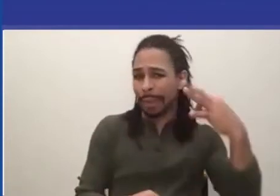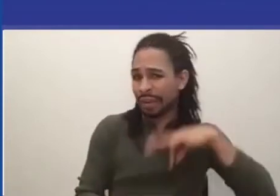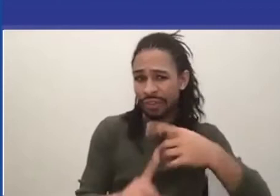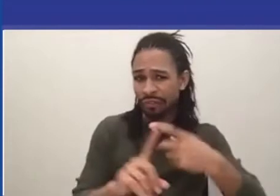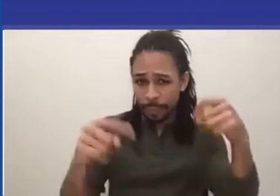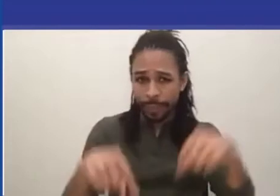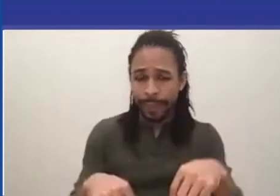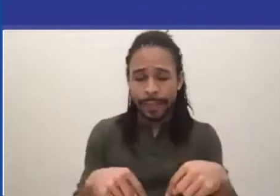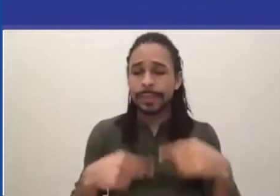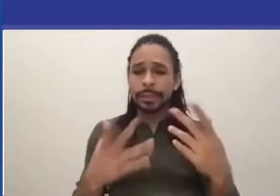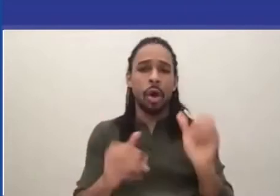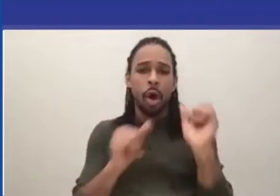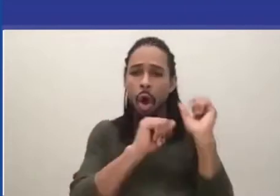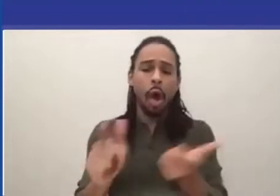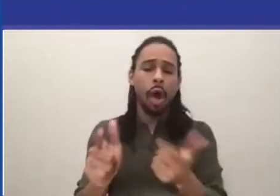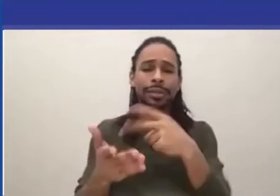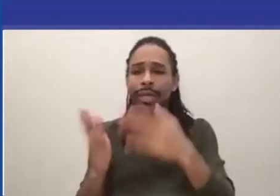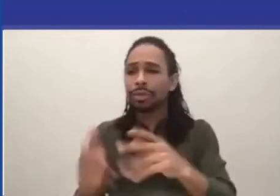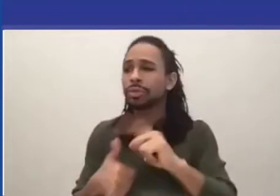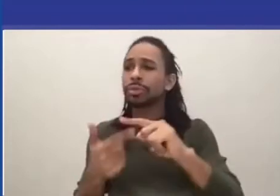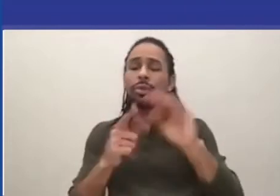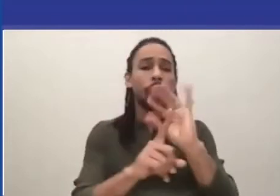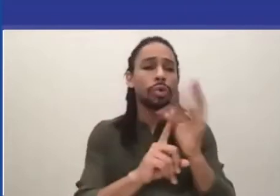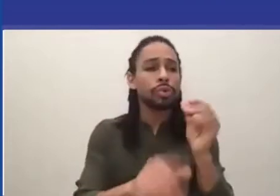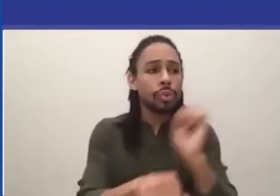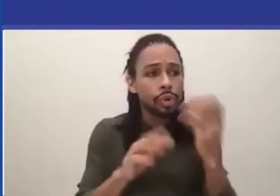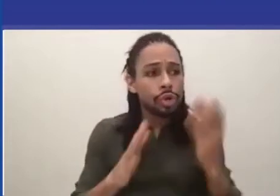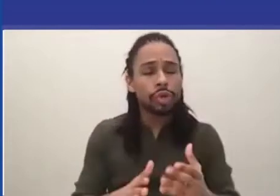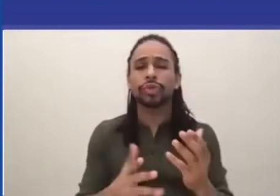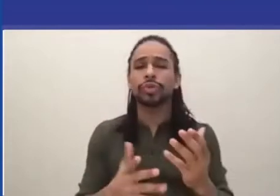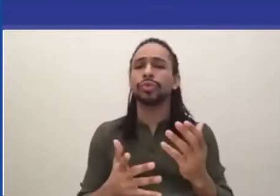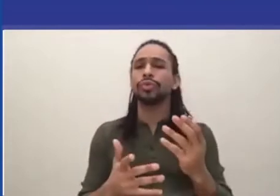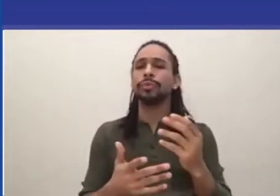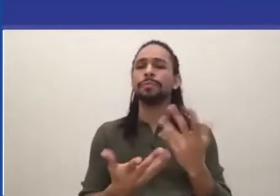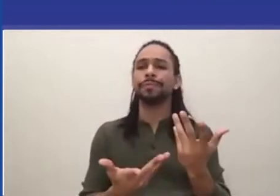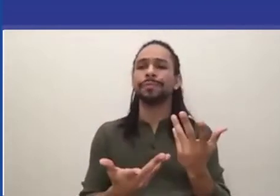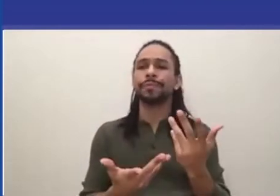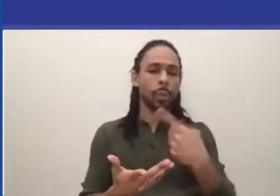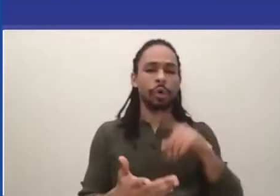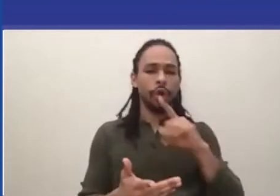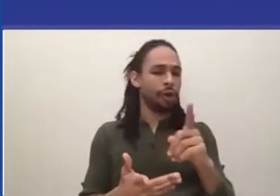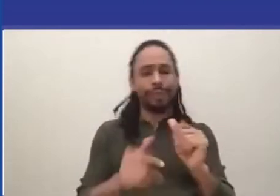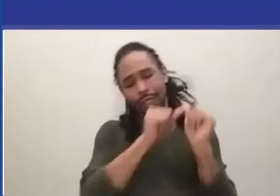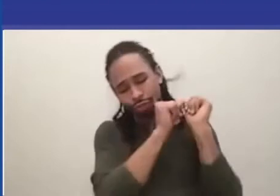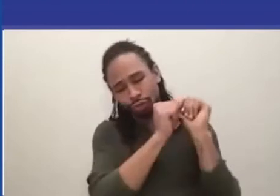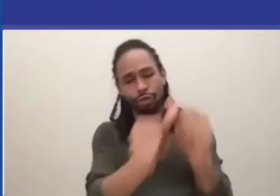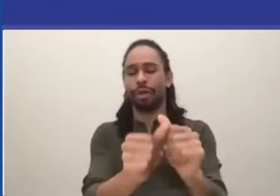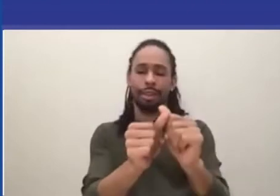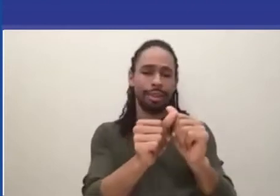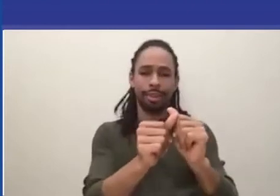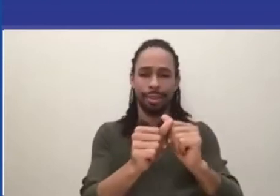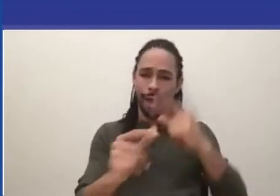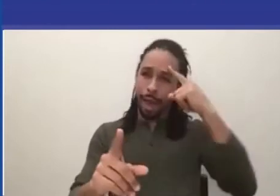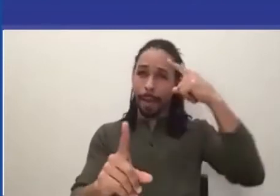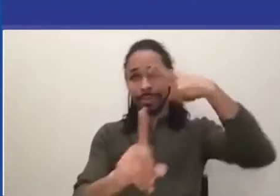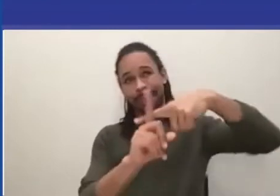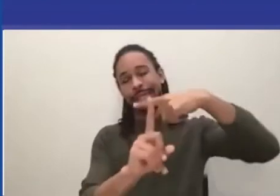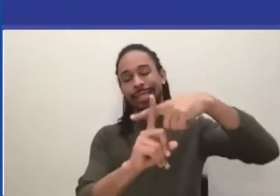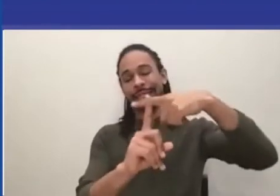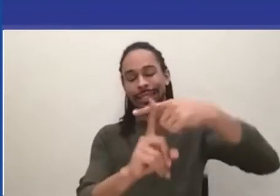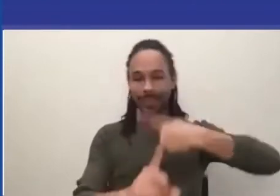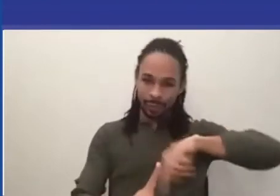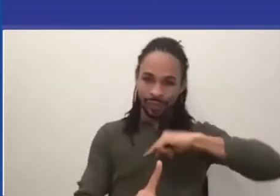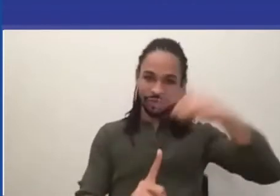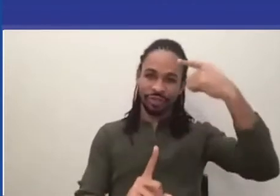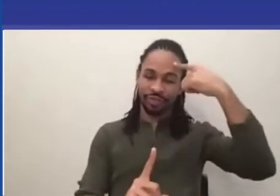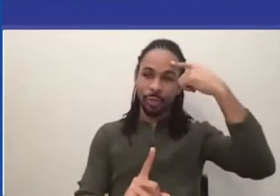workers just are the eternal optimists. We see it. We see the